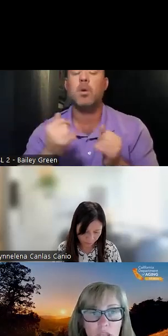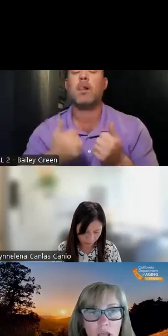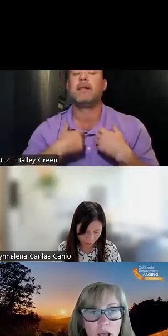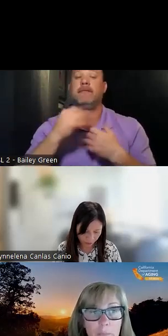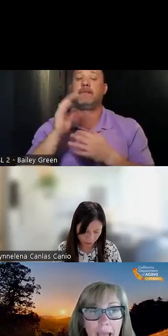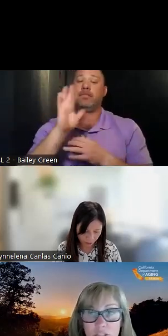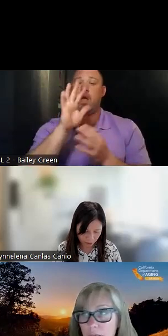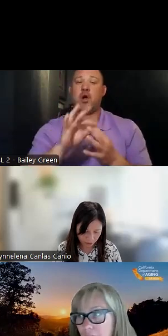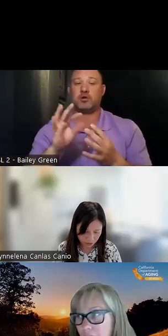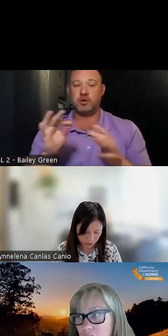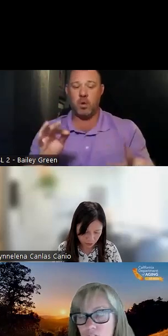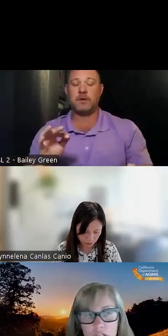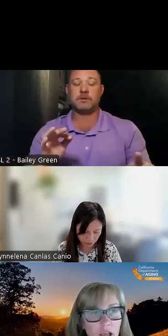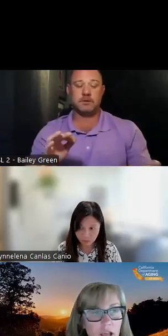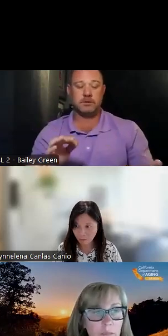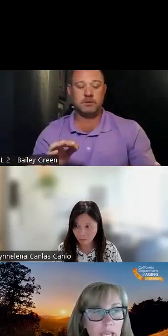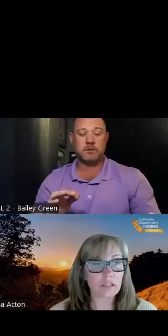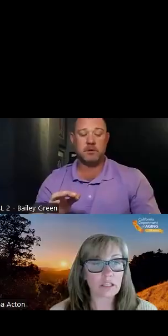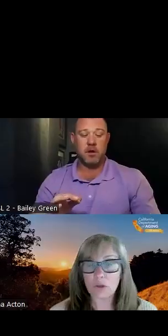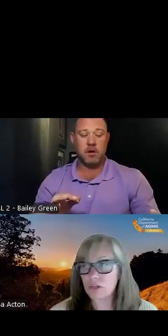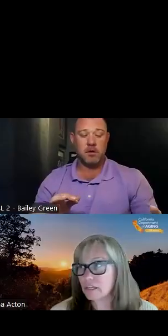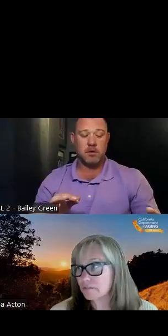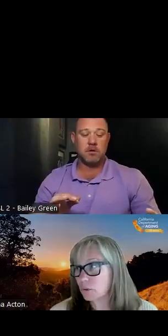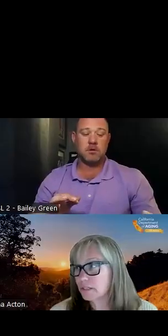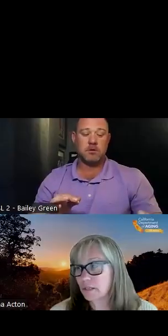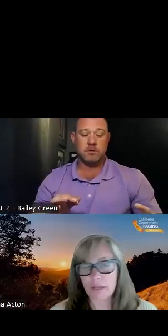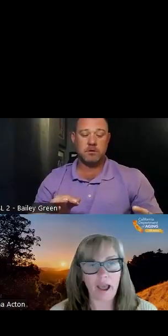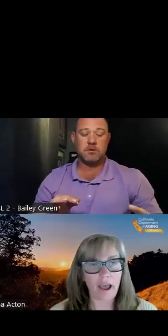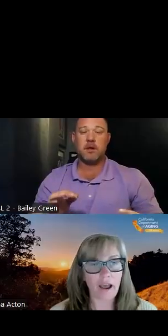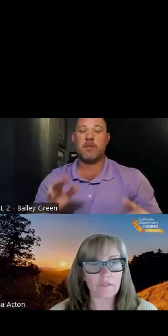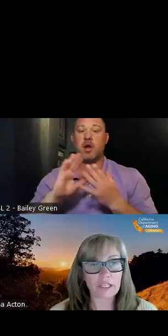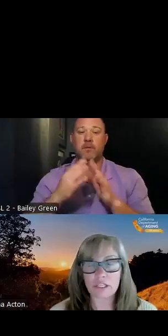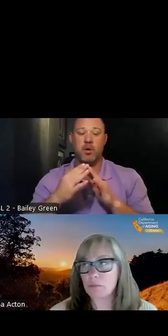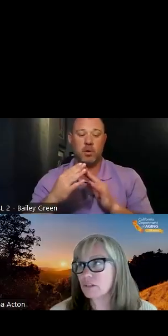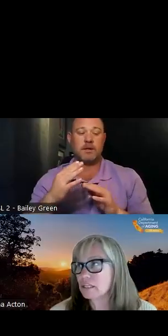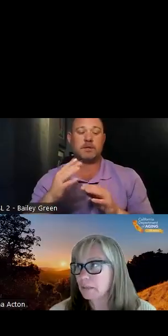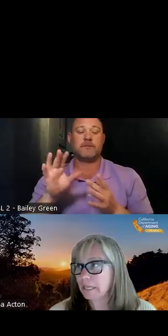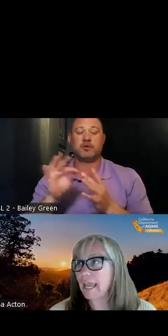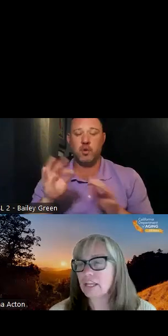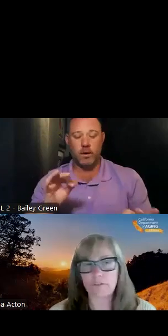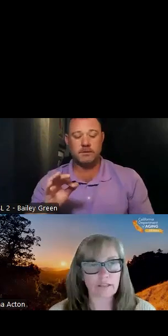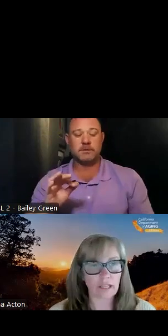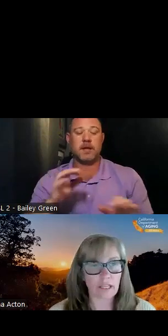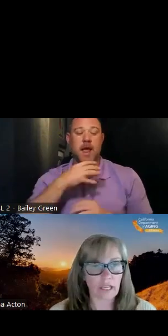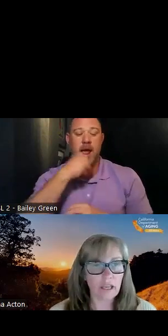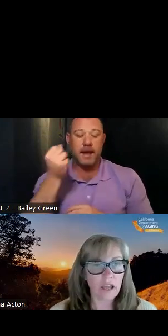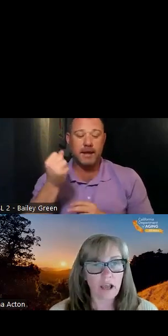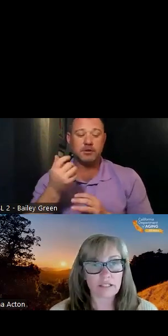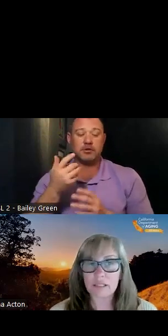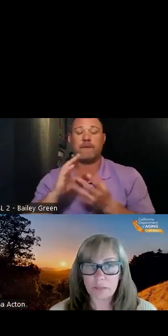choose as we age in the communities of choice that we have, and these communities being age